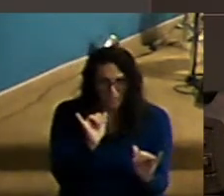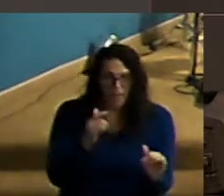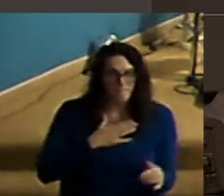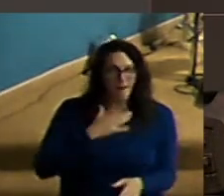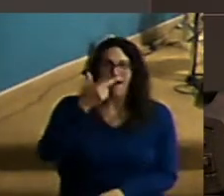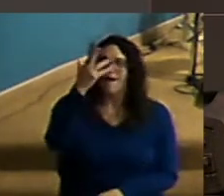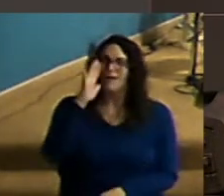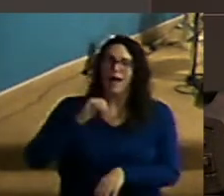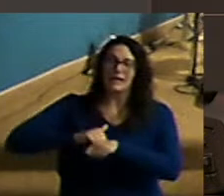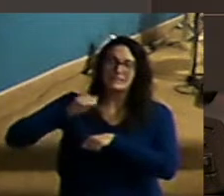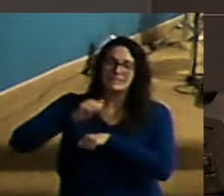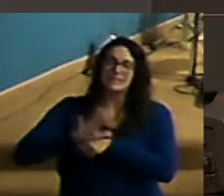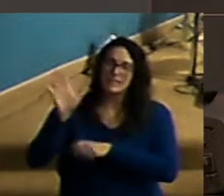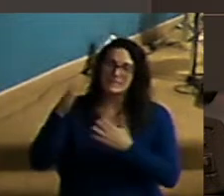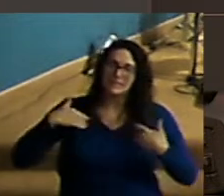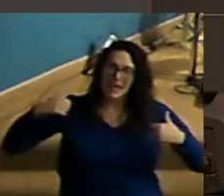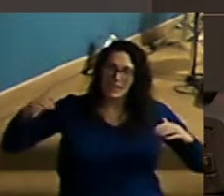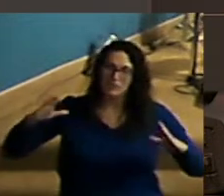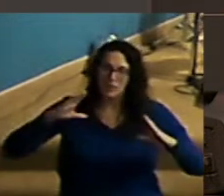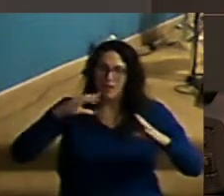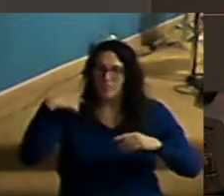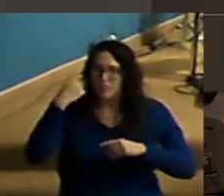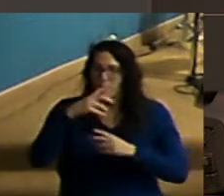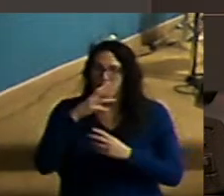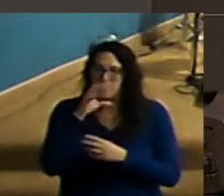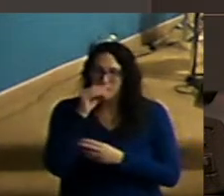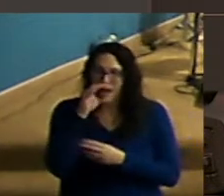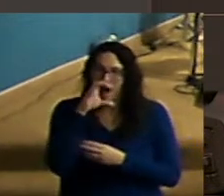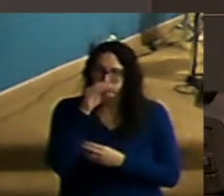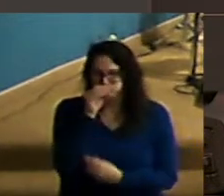My God sent his angel, and he shut the mouths of the